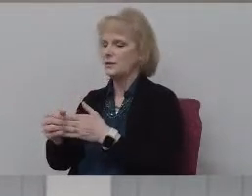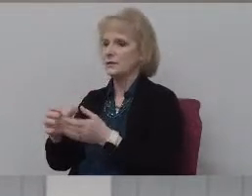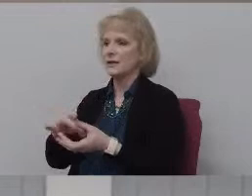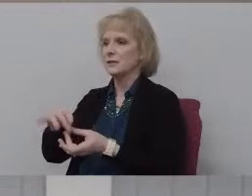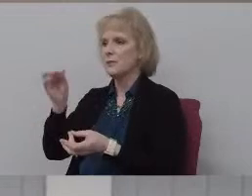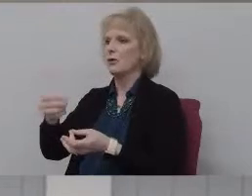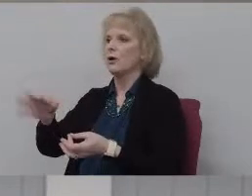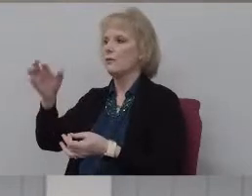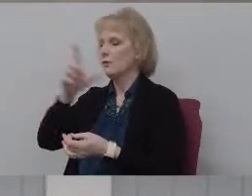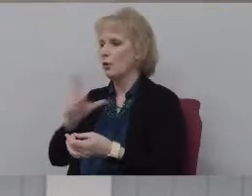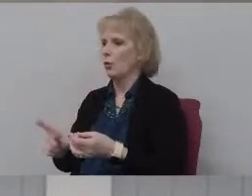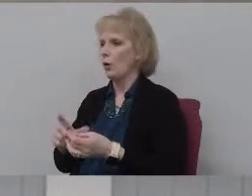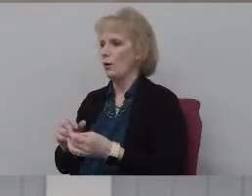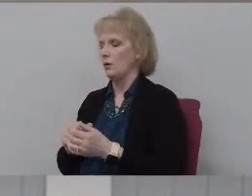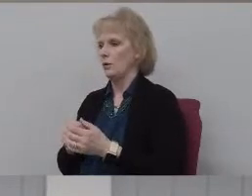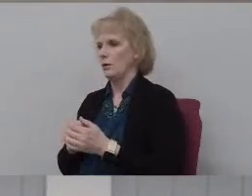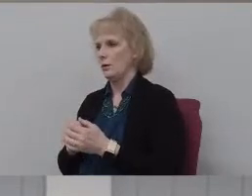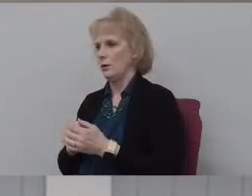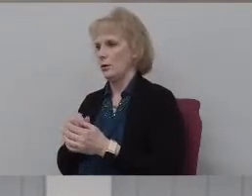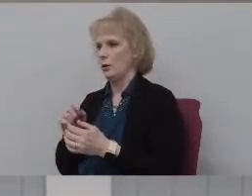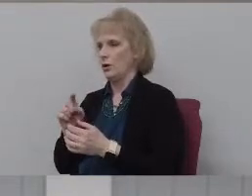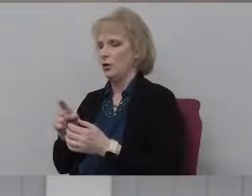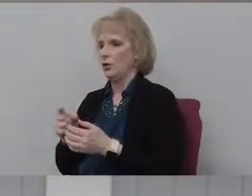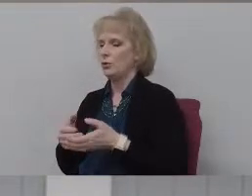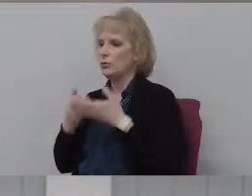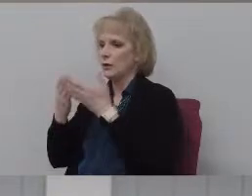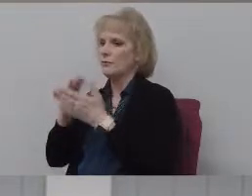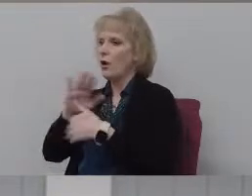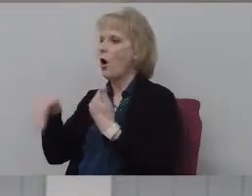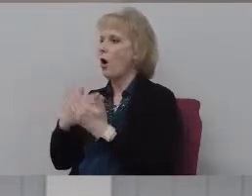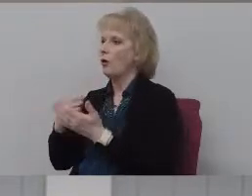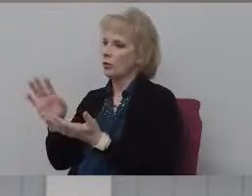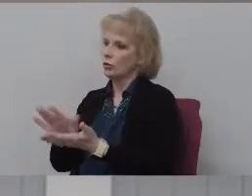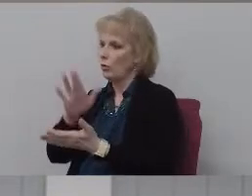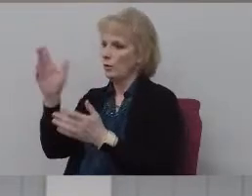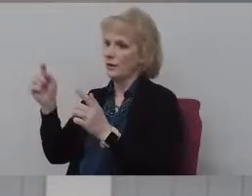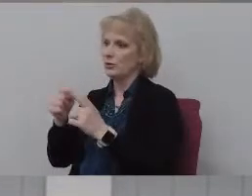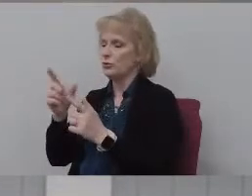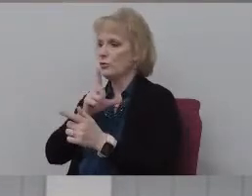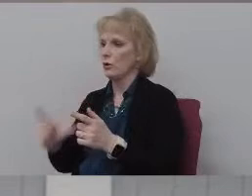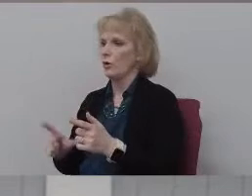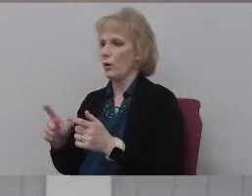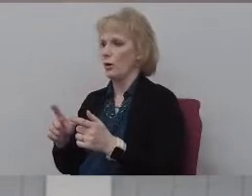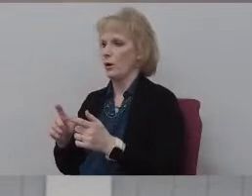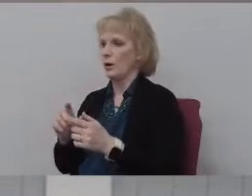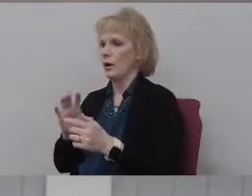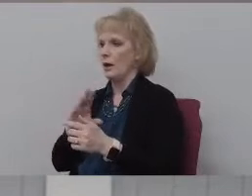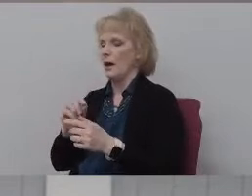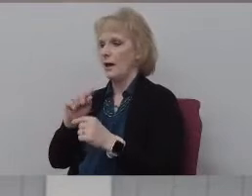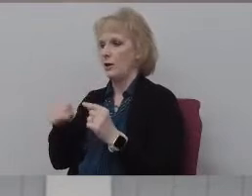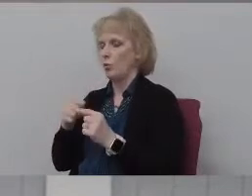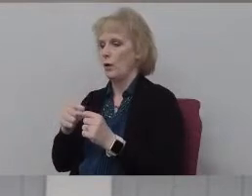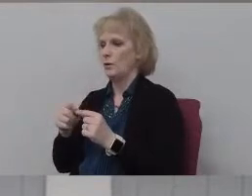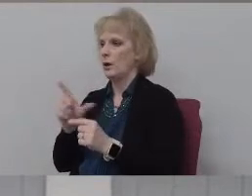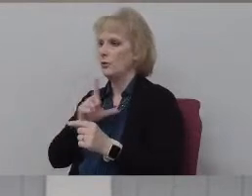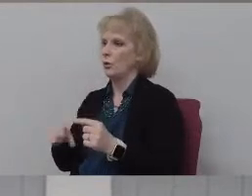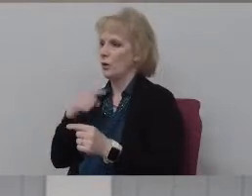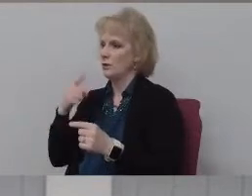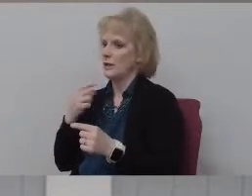Lord. You give all the glory to the Lord. And when the Lord says let go, let